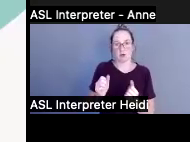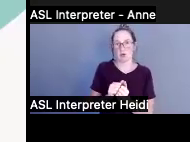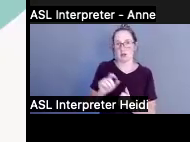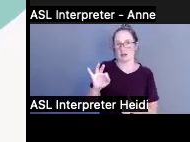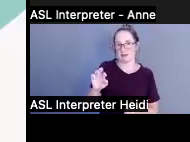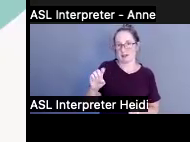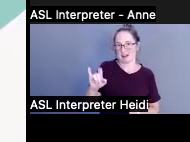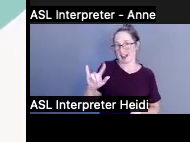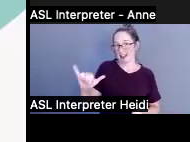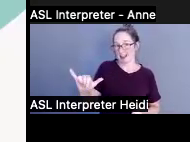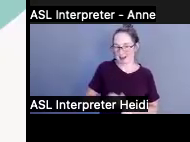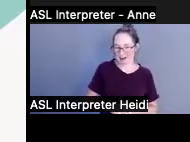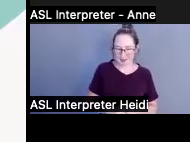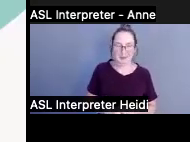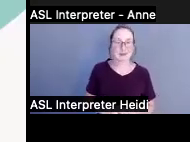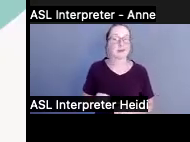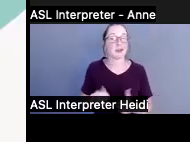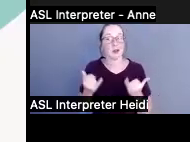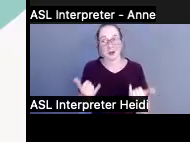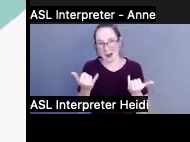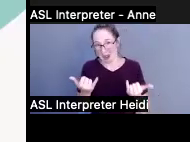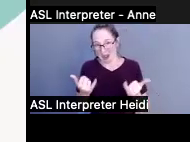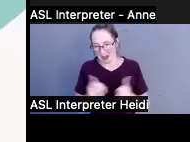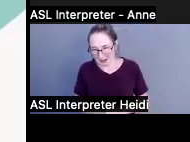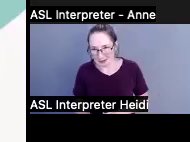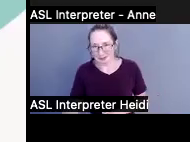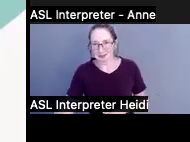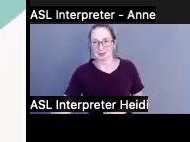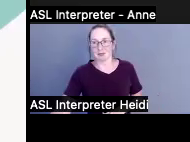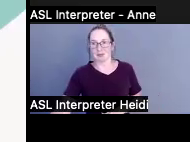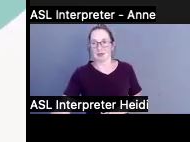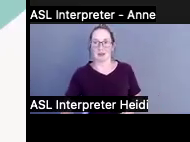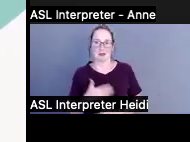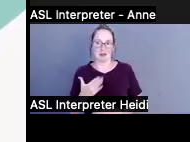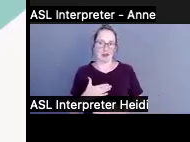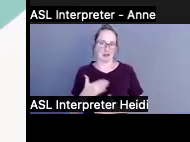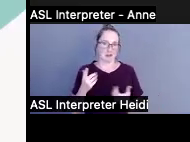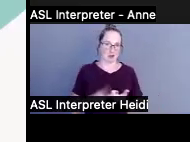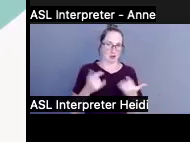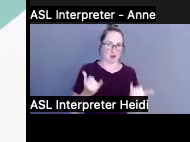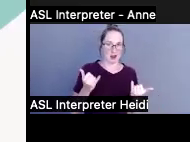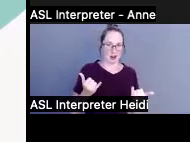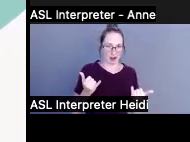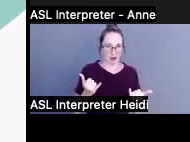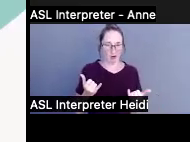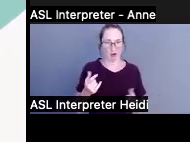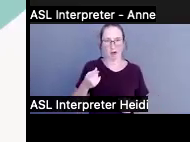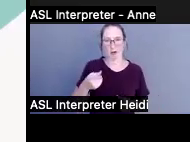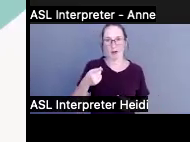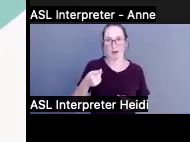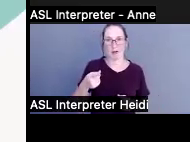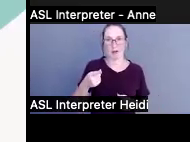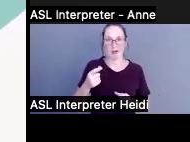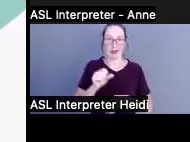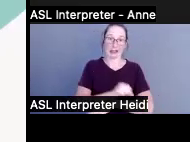fidelity. And so with that, I am glad to turn over the